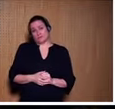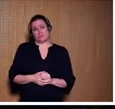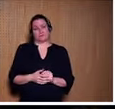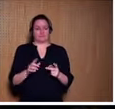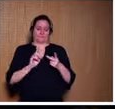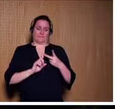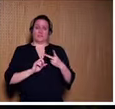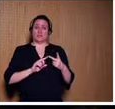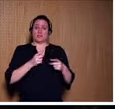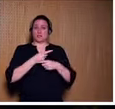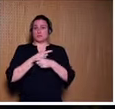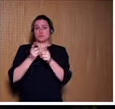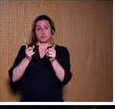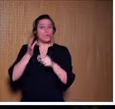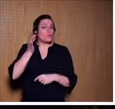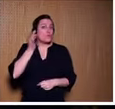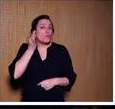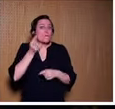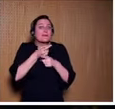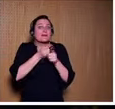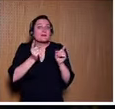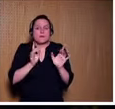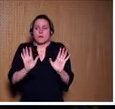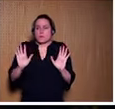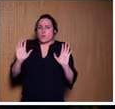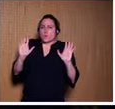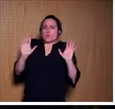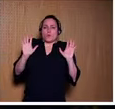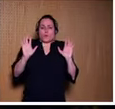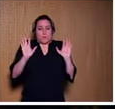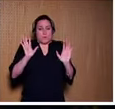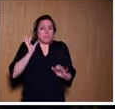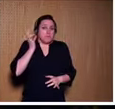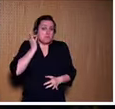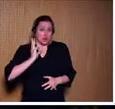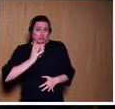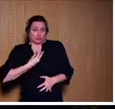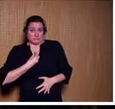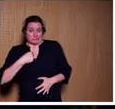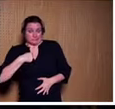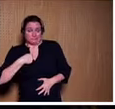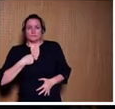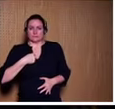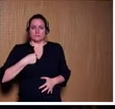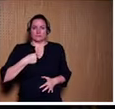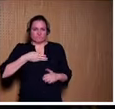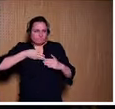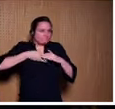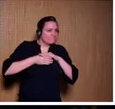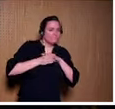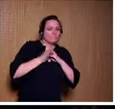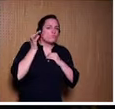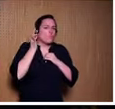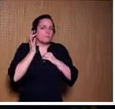fear among women to become victims of violence, and it instrumentalizes that fear that men invade women's spaces, a fear